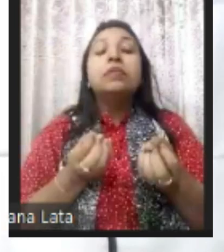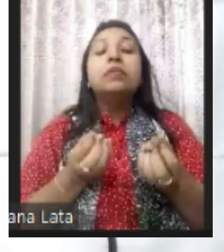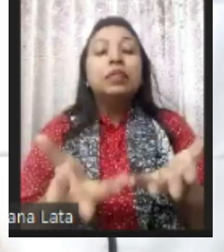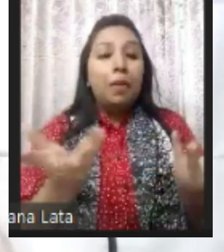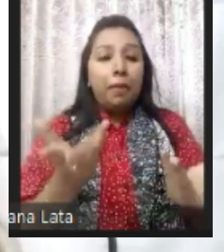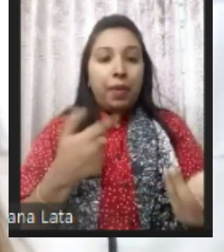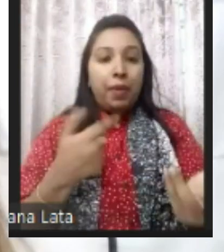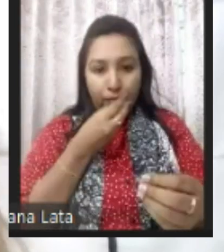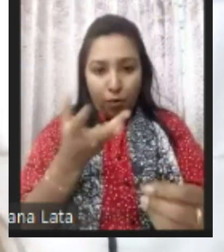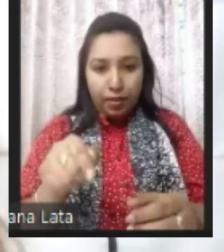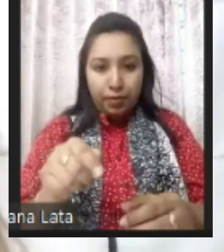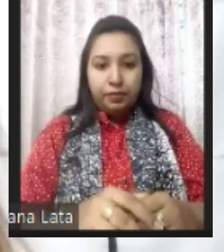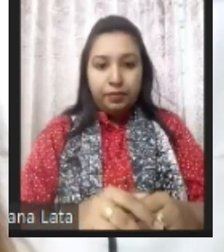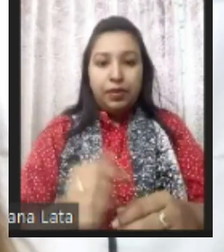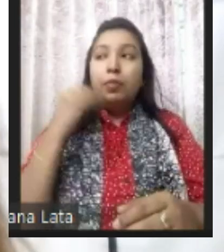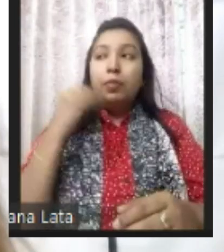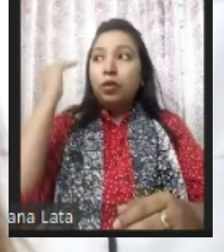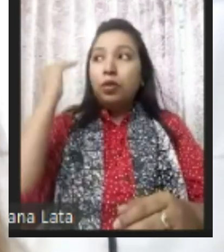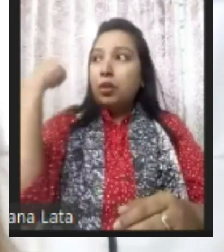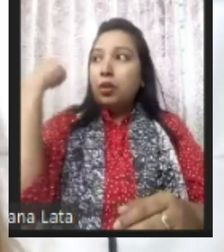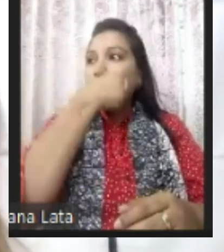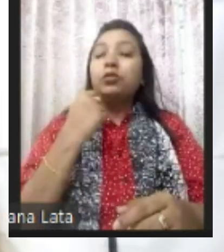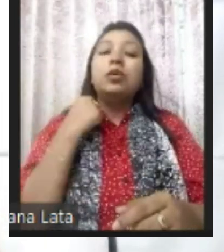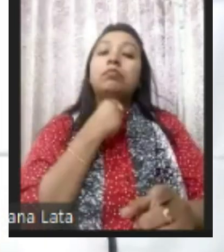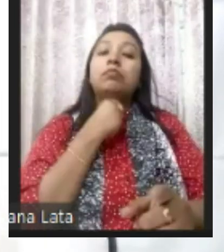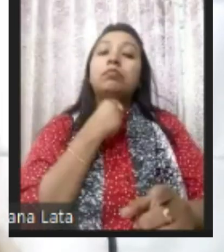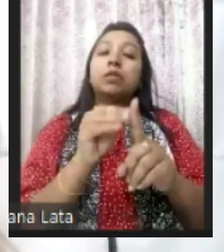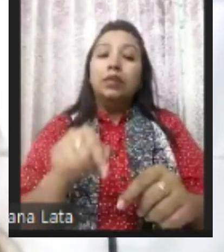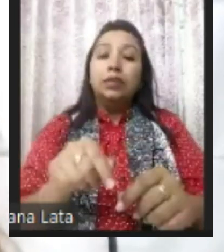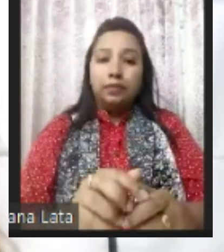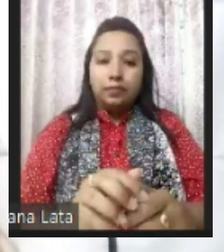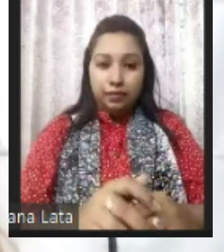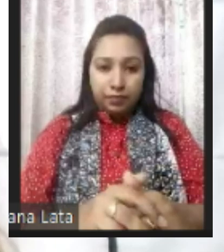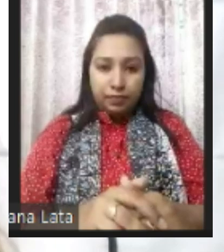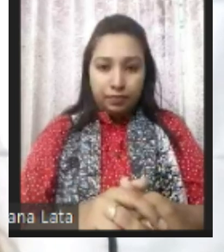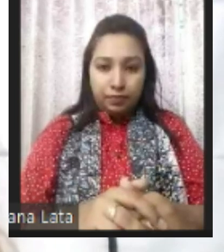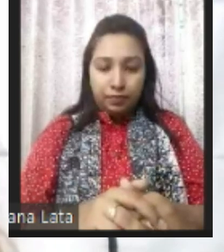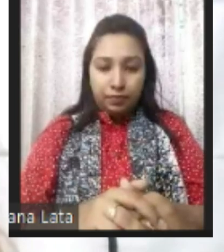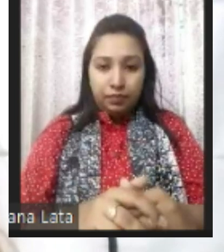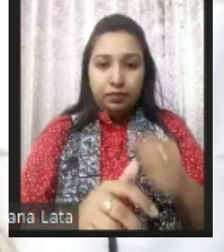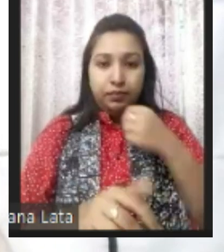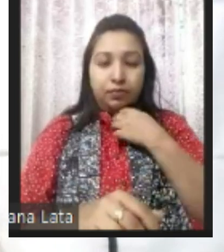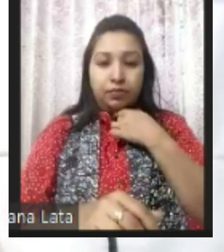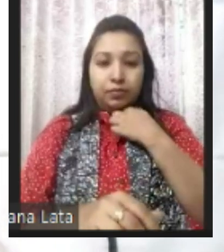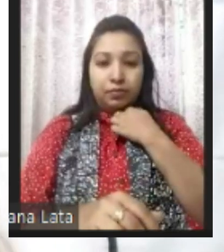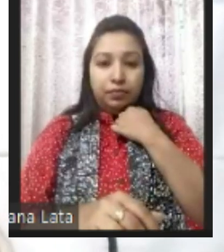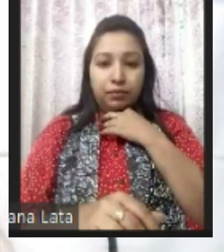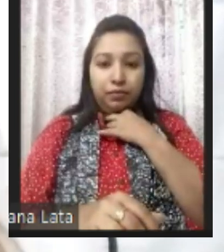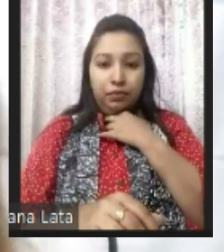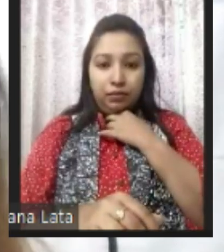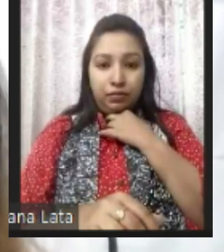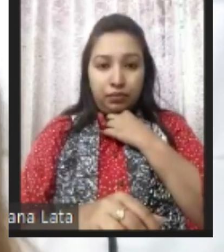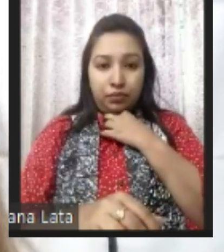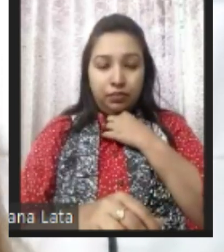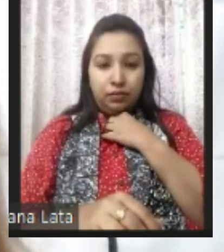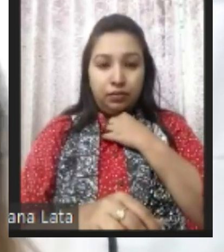in training for persons with disabilities. Now, I am not somebody who has, I'm not a living example